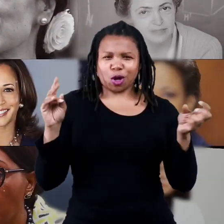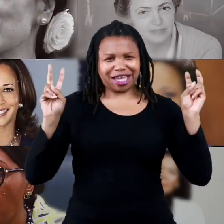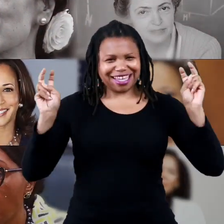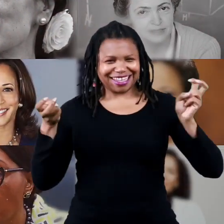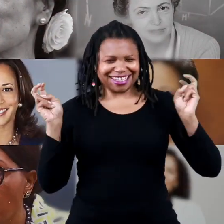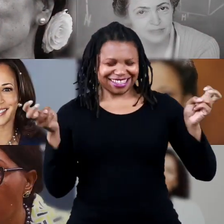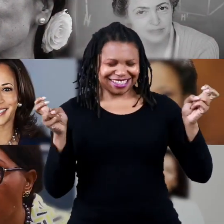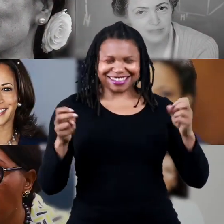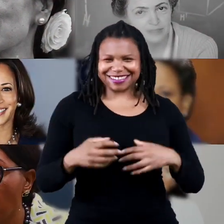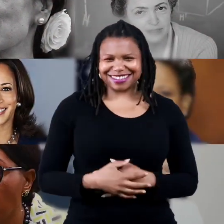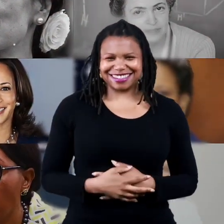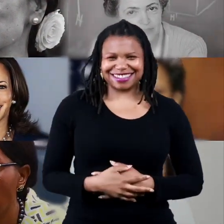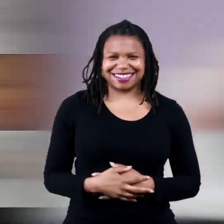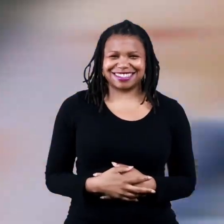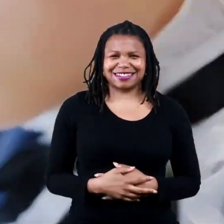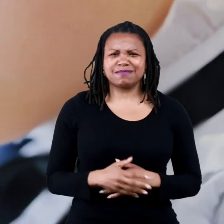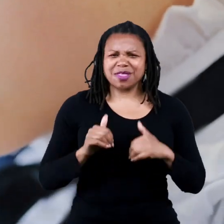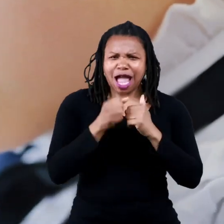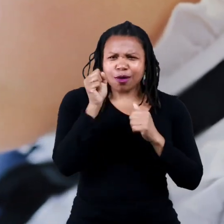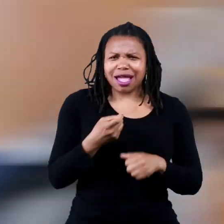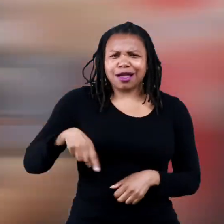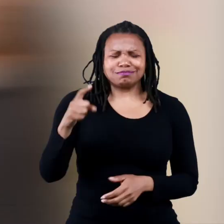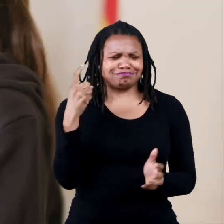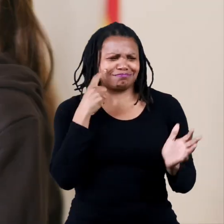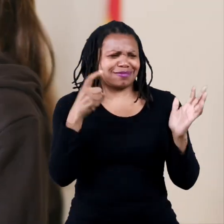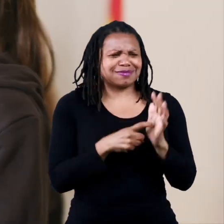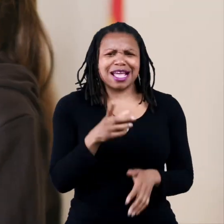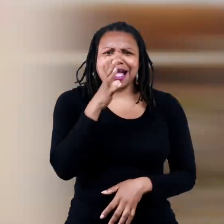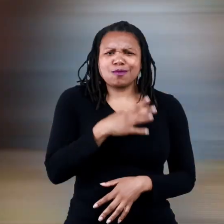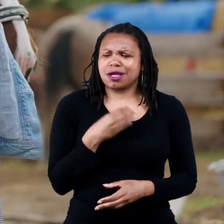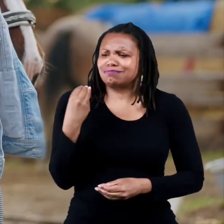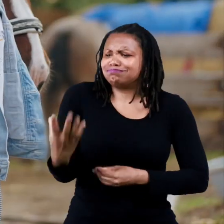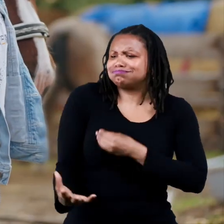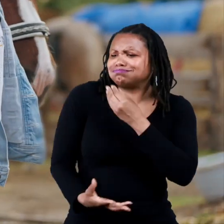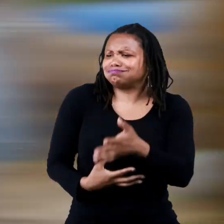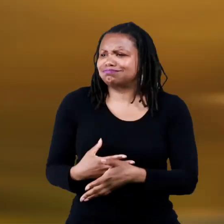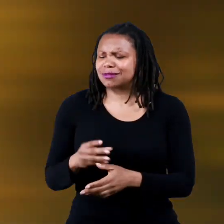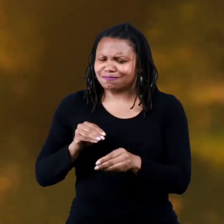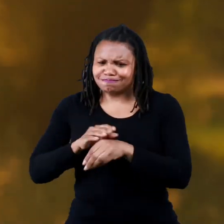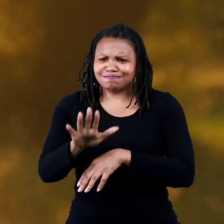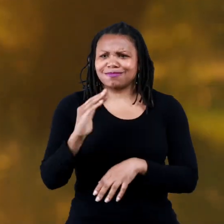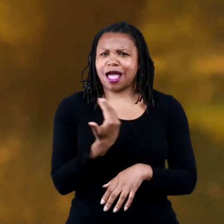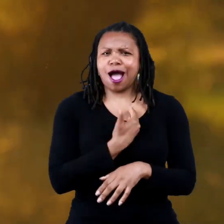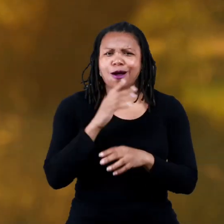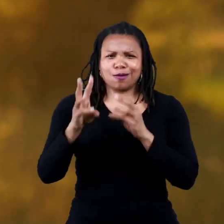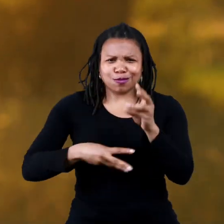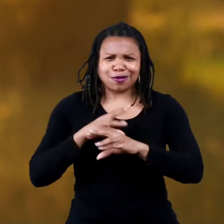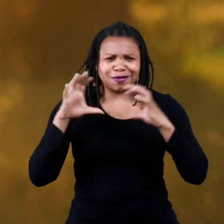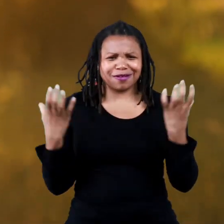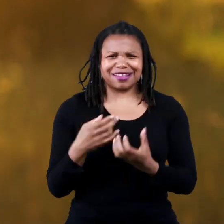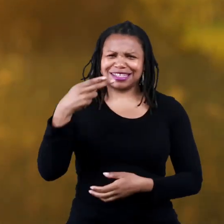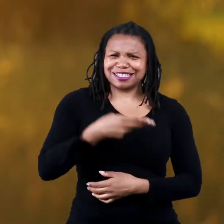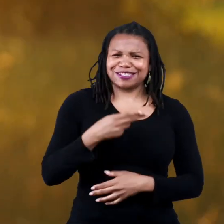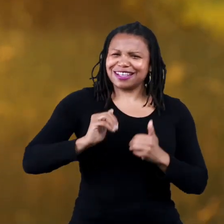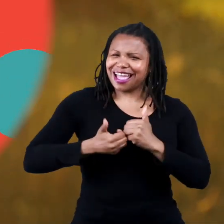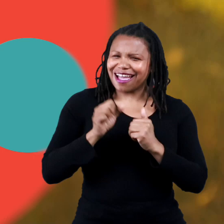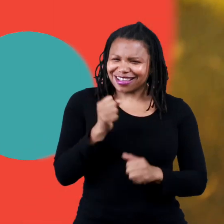her story. What are some ways that you can celebrate the contributions of women throughout history?